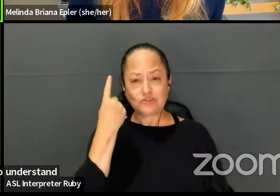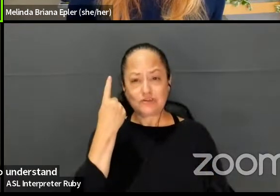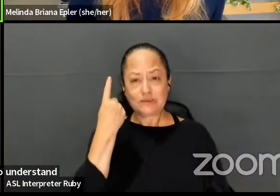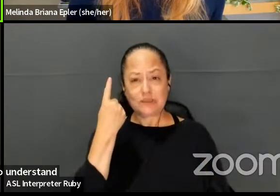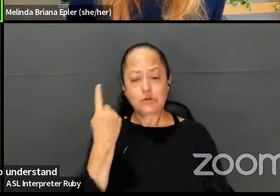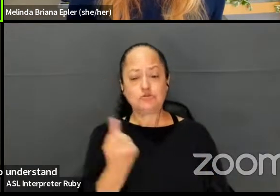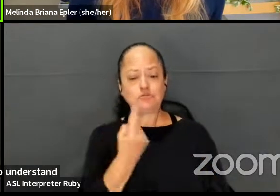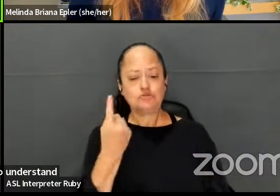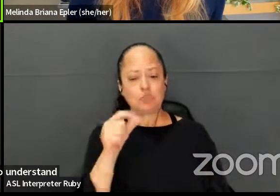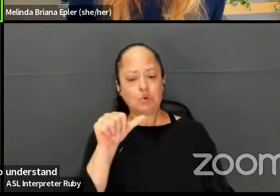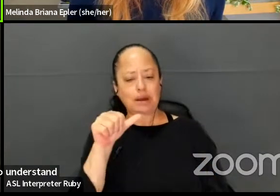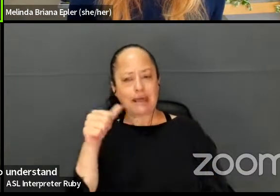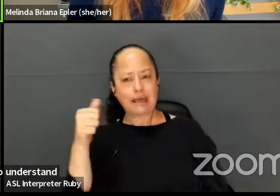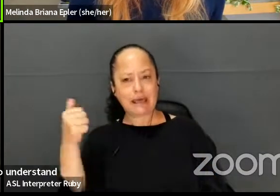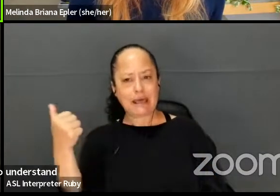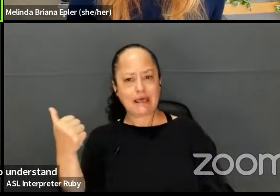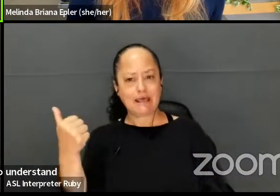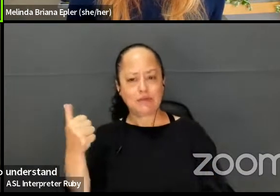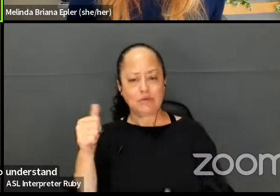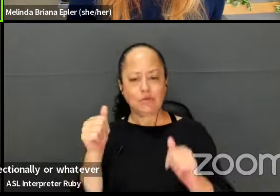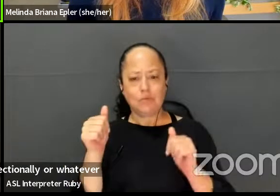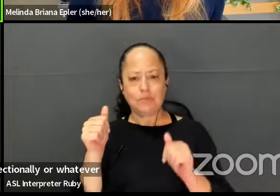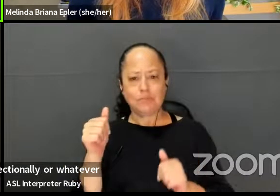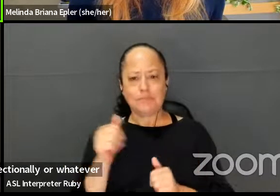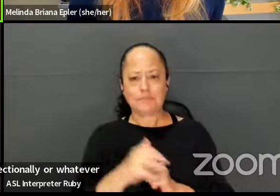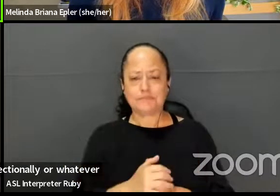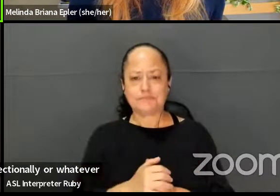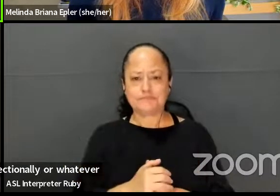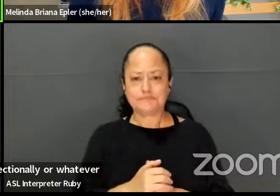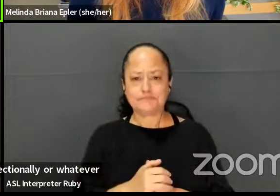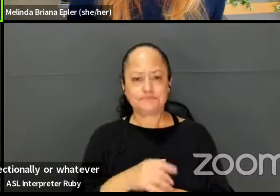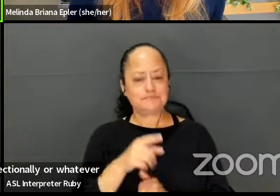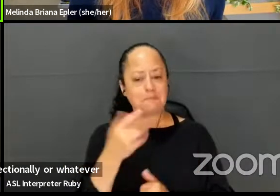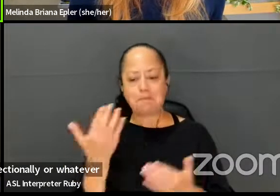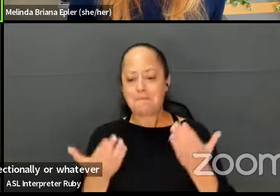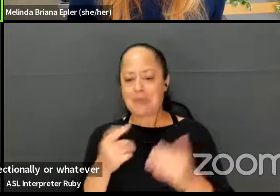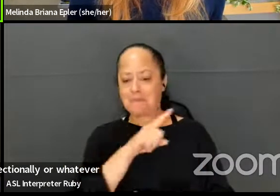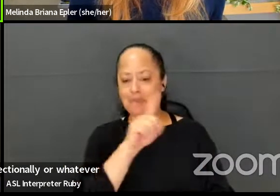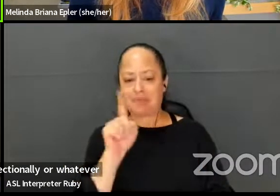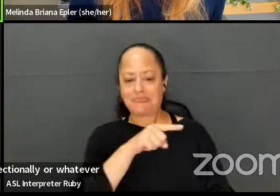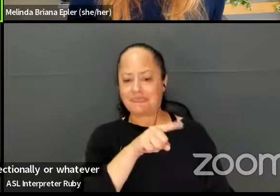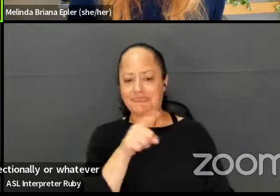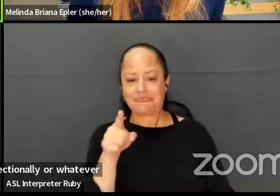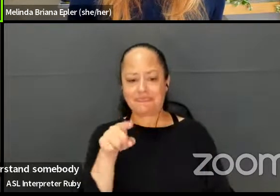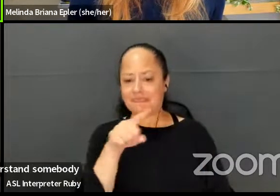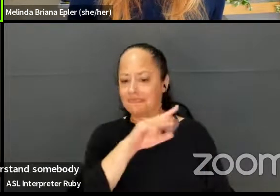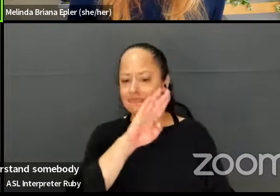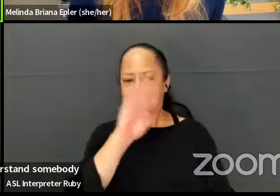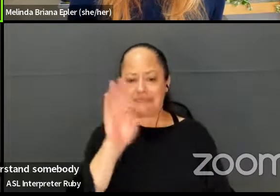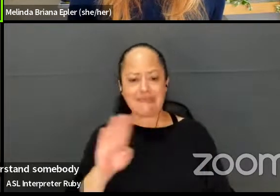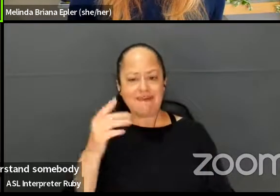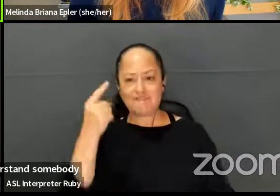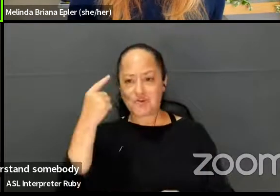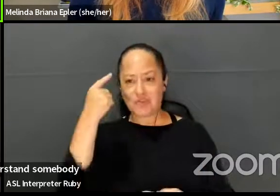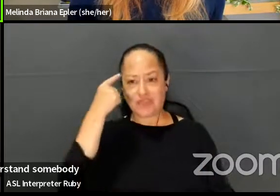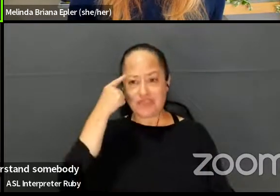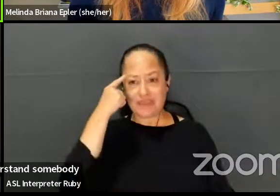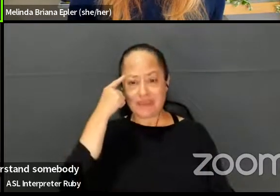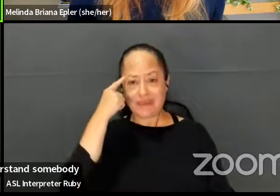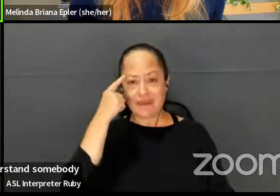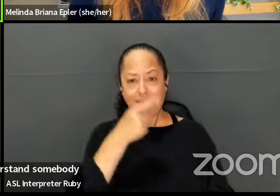somebody else with whom they might never think of being.